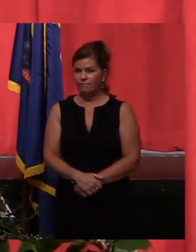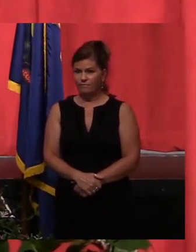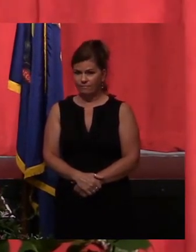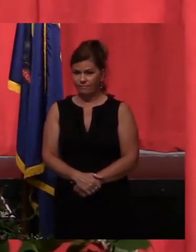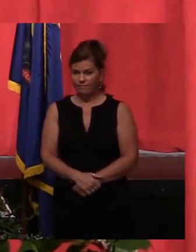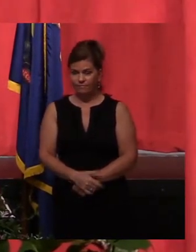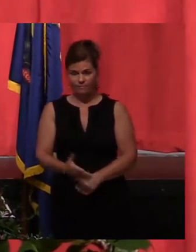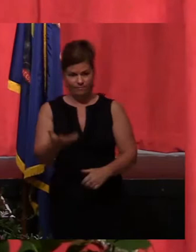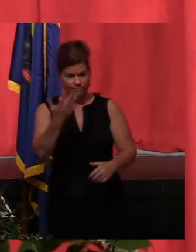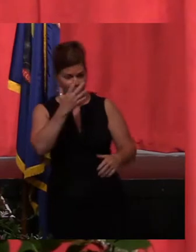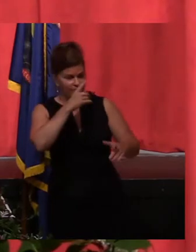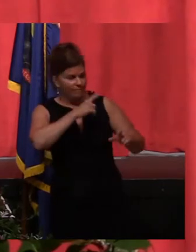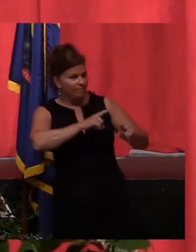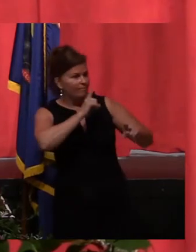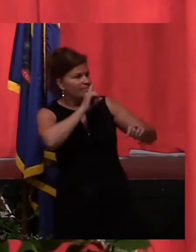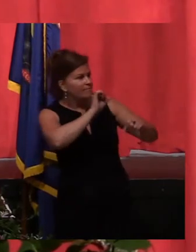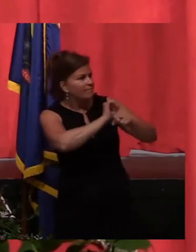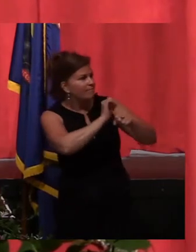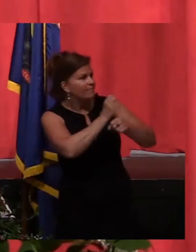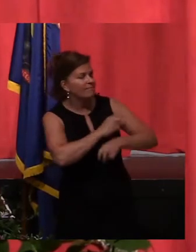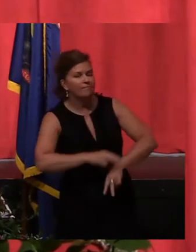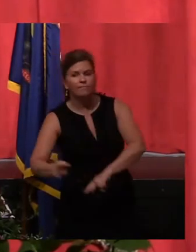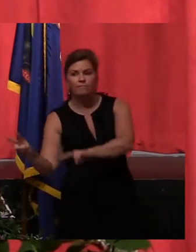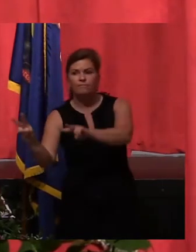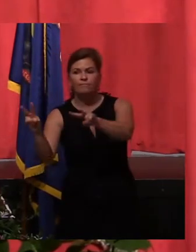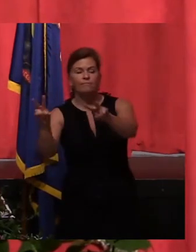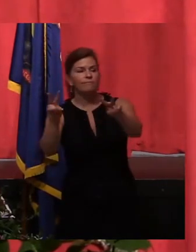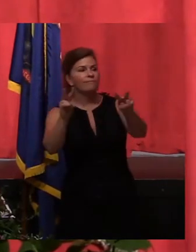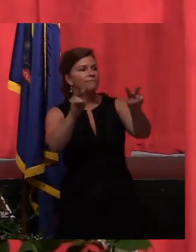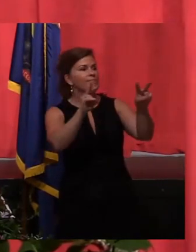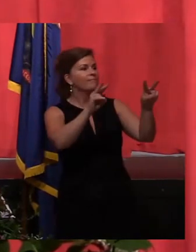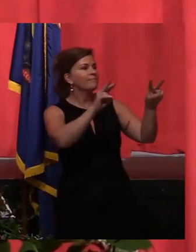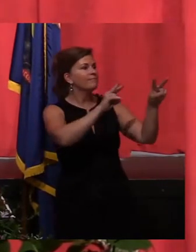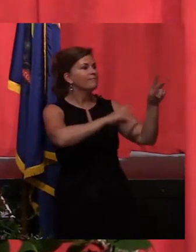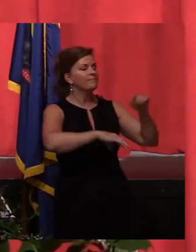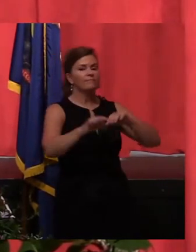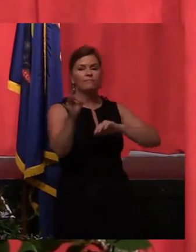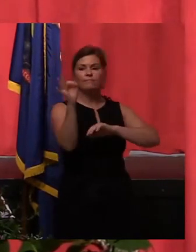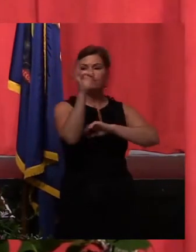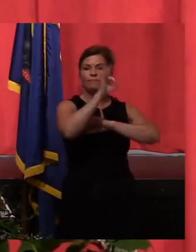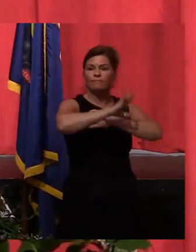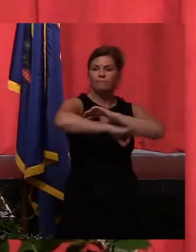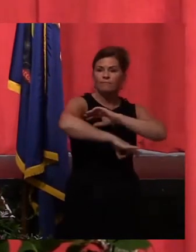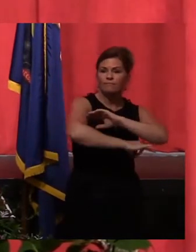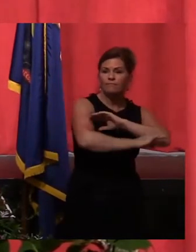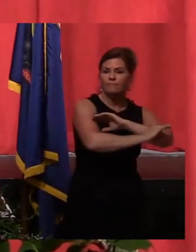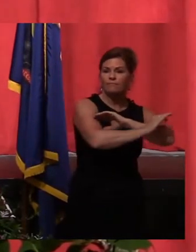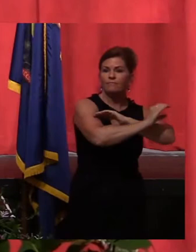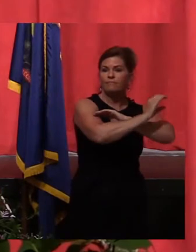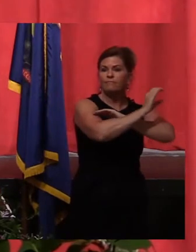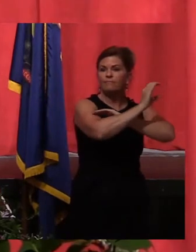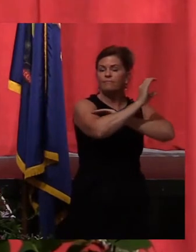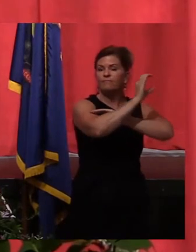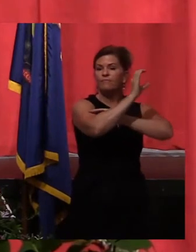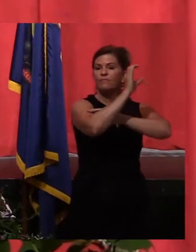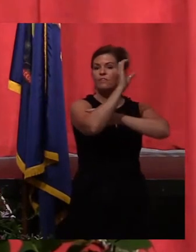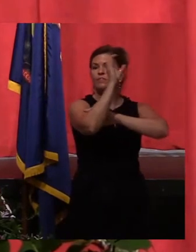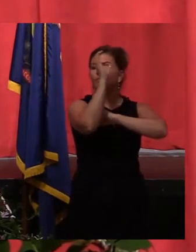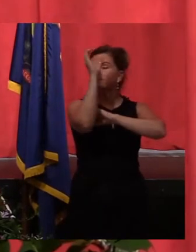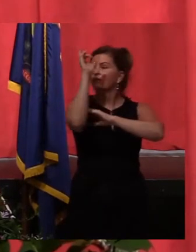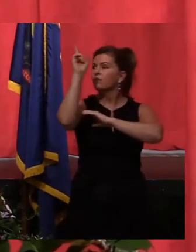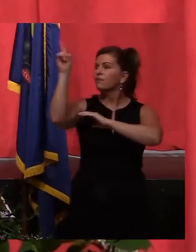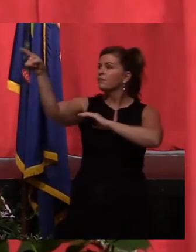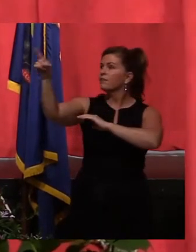Oh, say can you see by the dawn's early light what